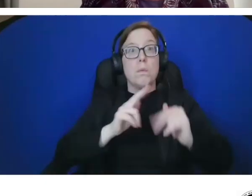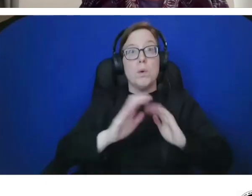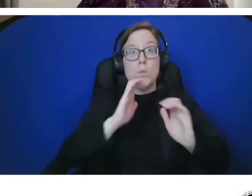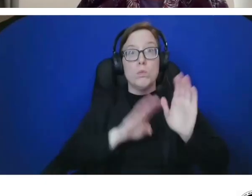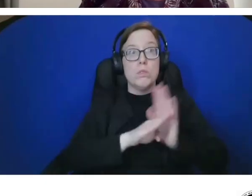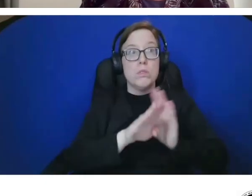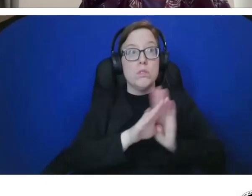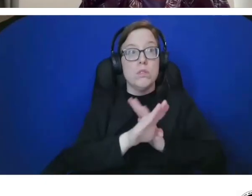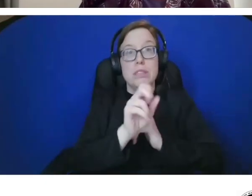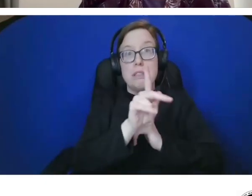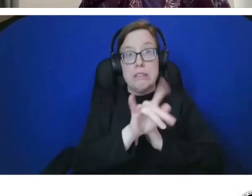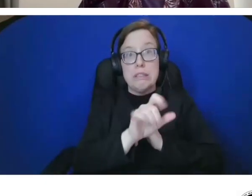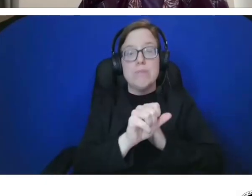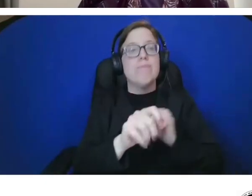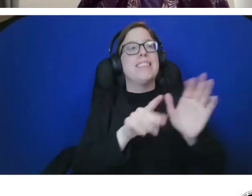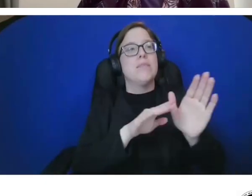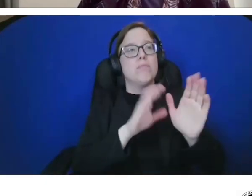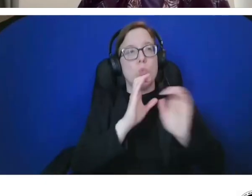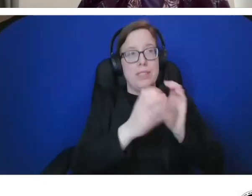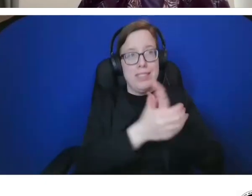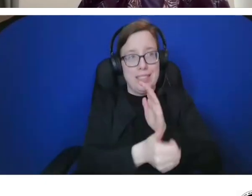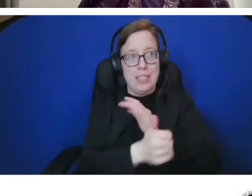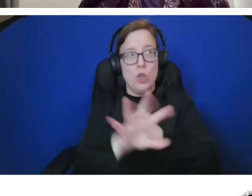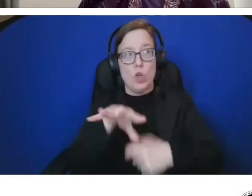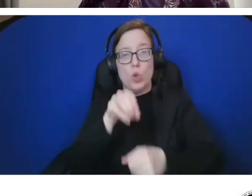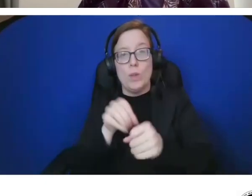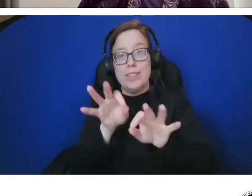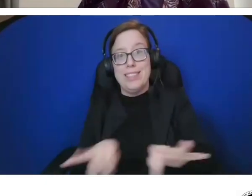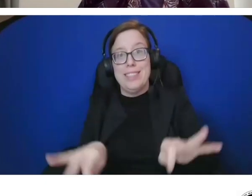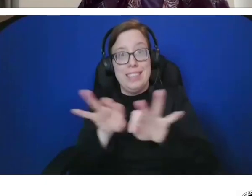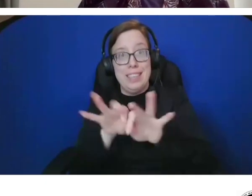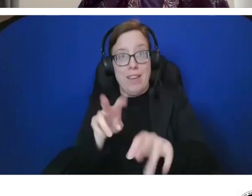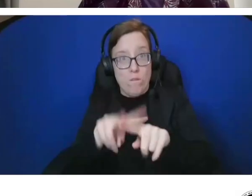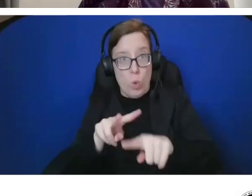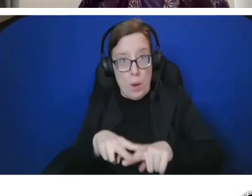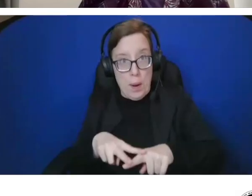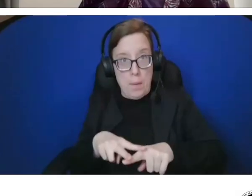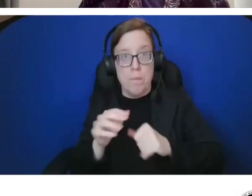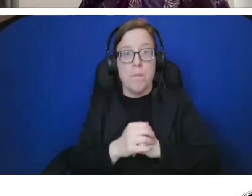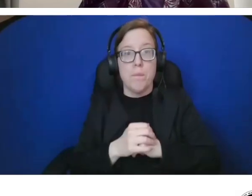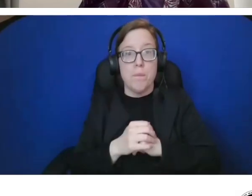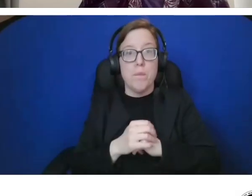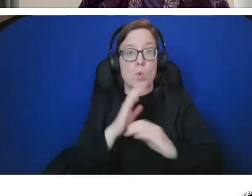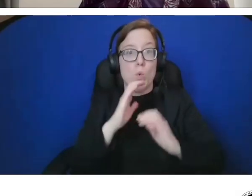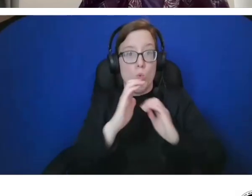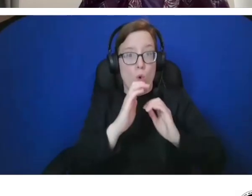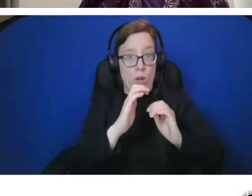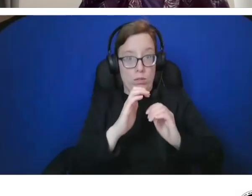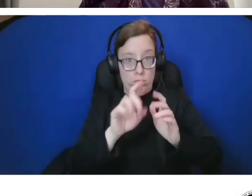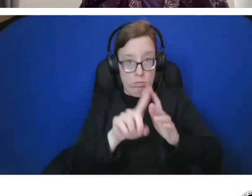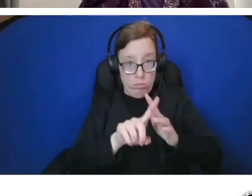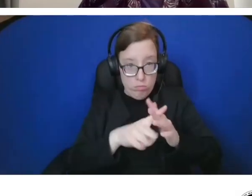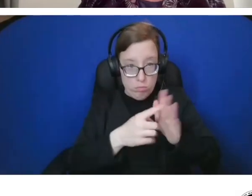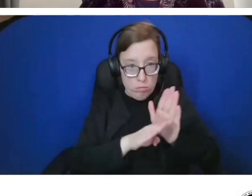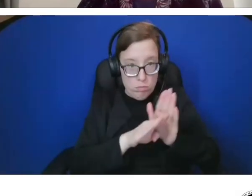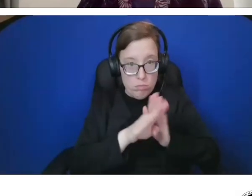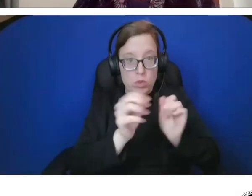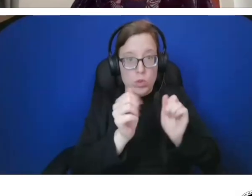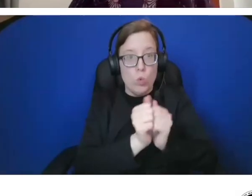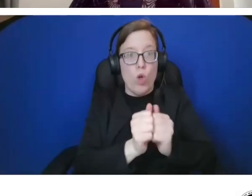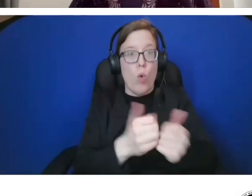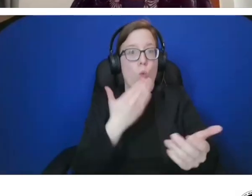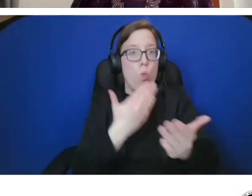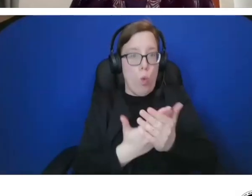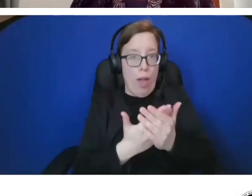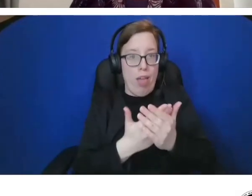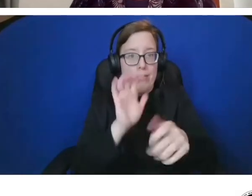skills, including key vocabulary. So communication grows in the context of well-constructed and